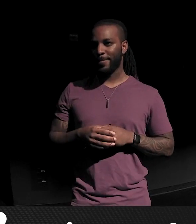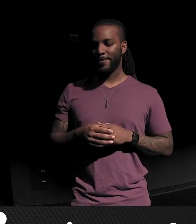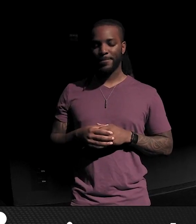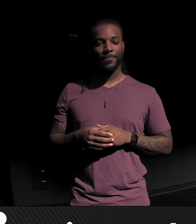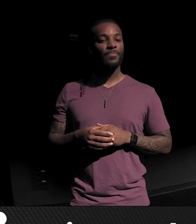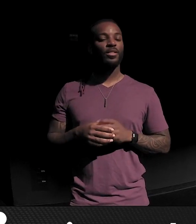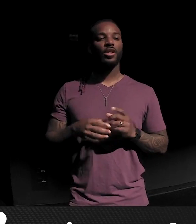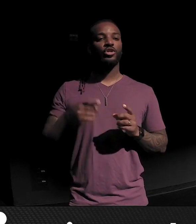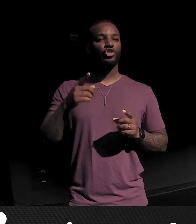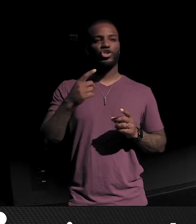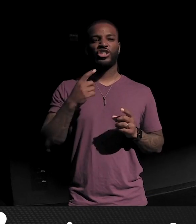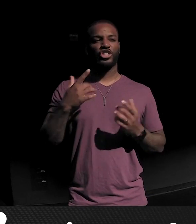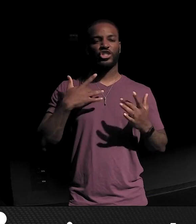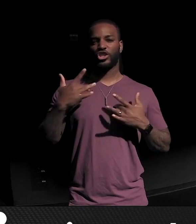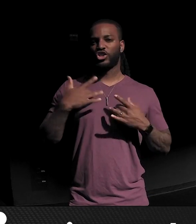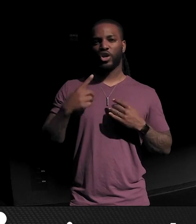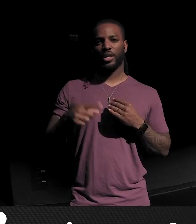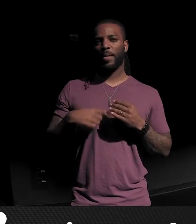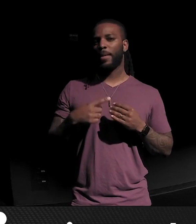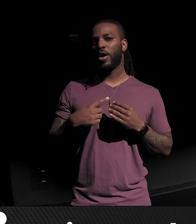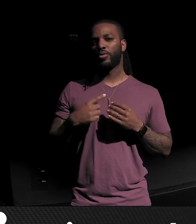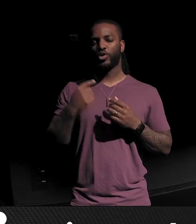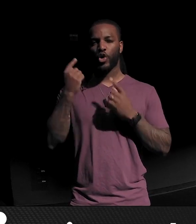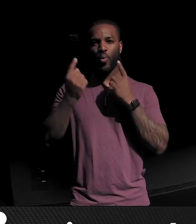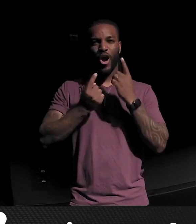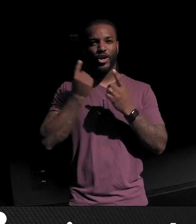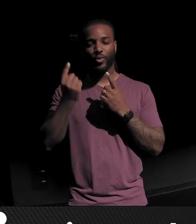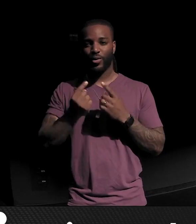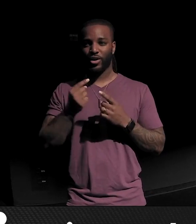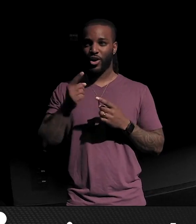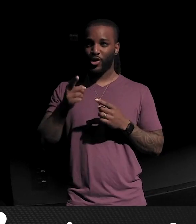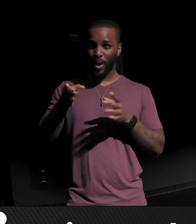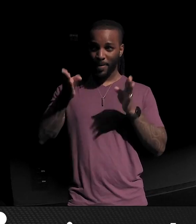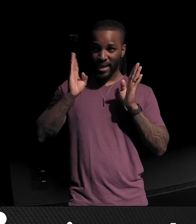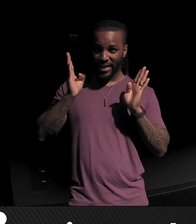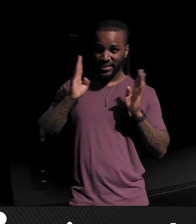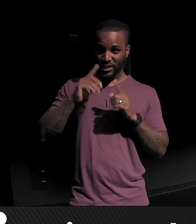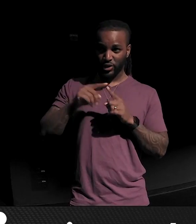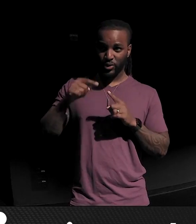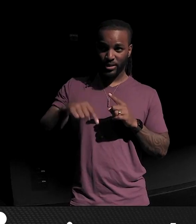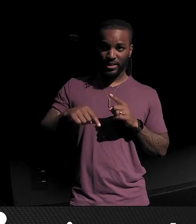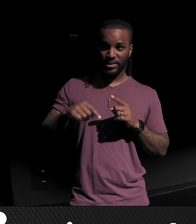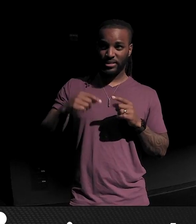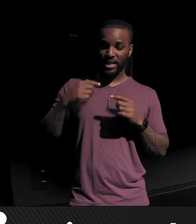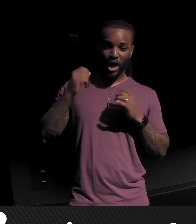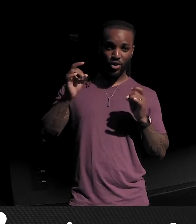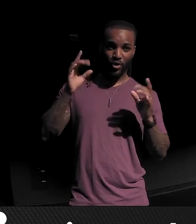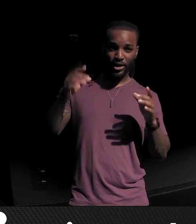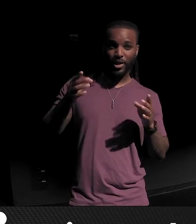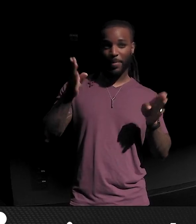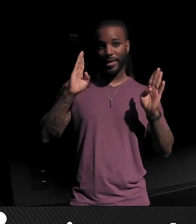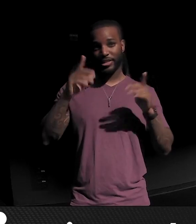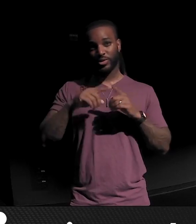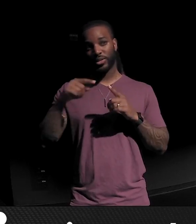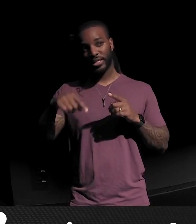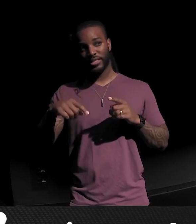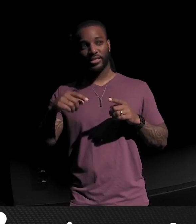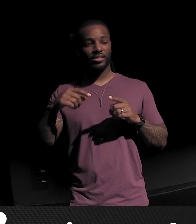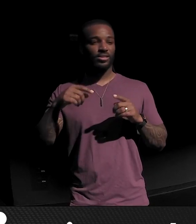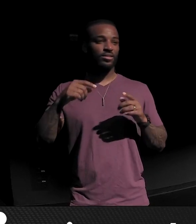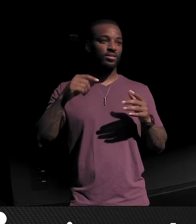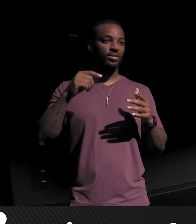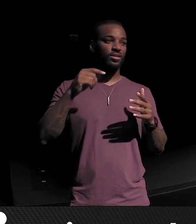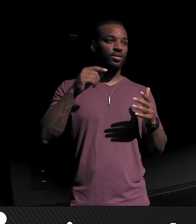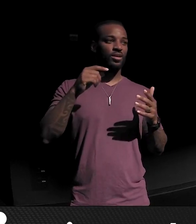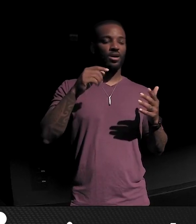just concerned about. You're wondering, are you paying attention to this health crisis? Are you paying attention to this prodigal? Are you paying attention